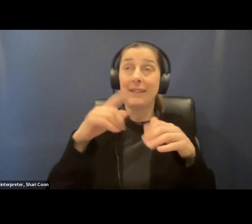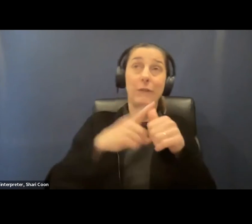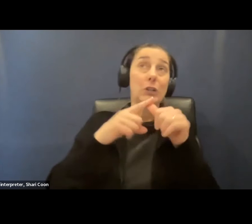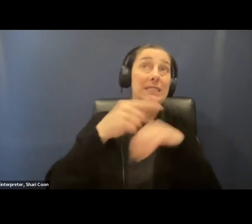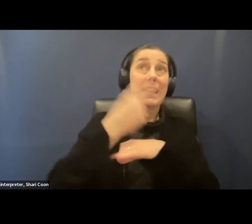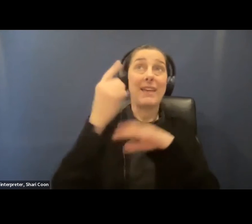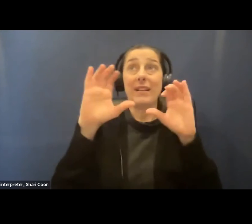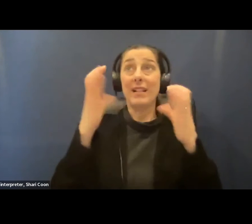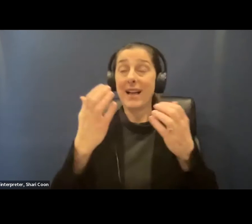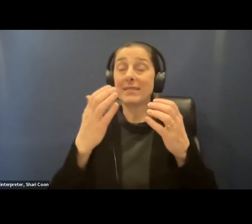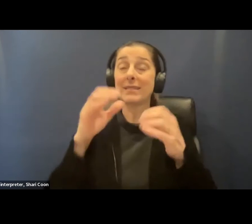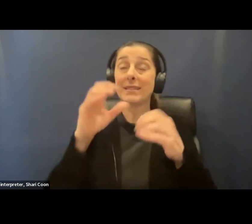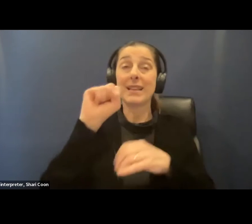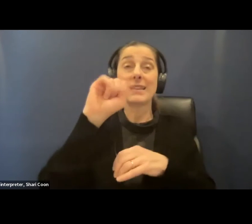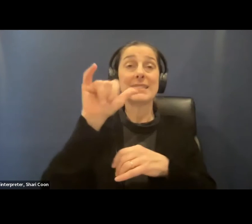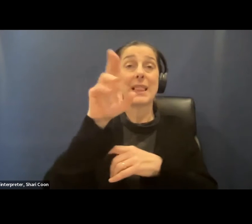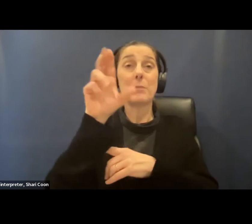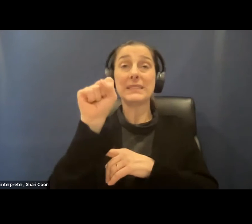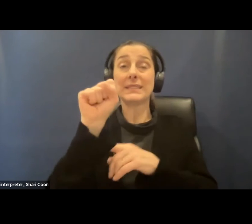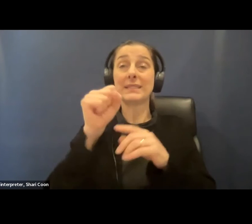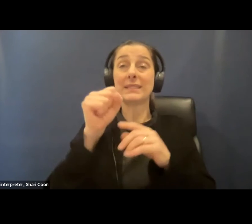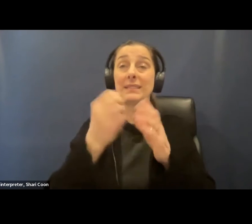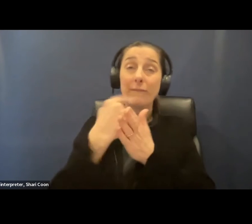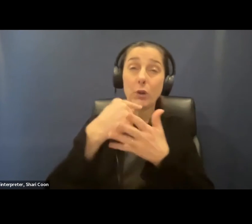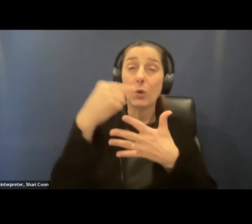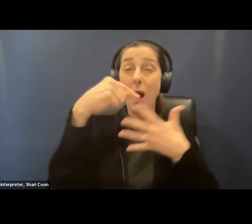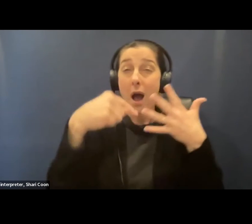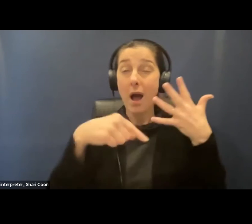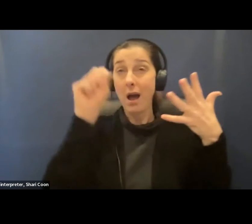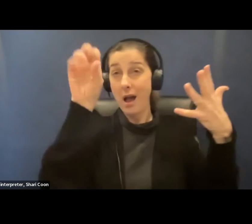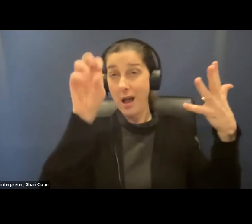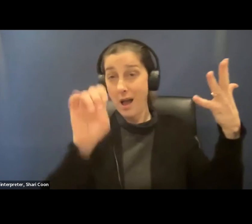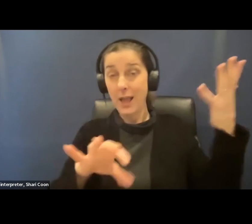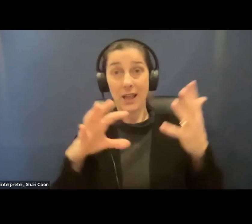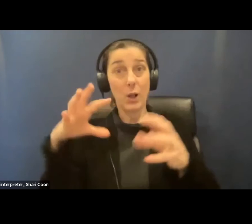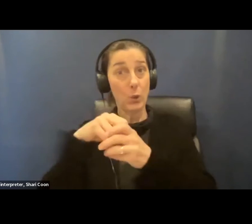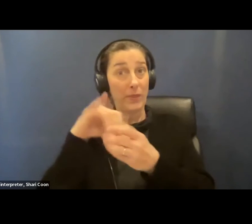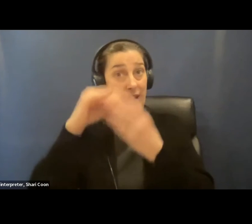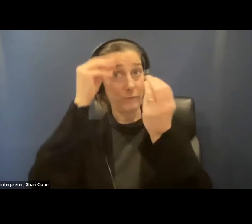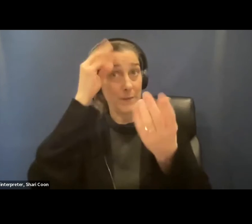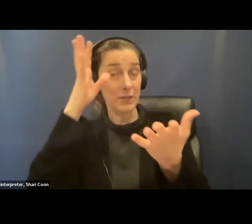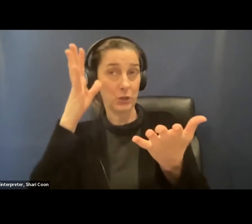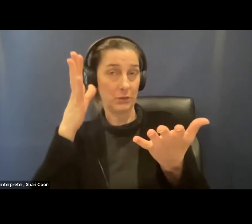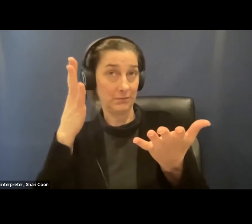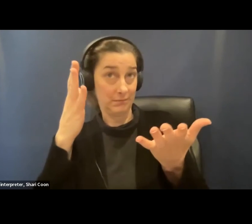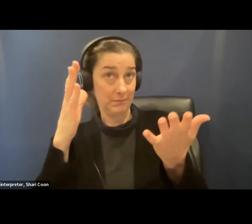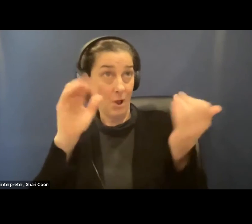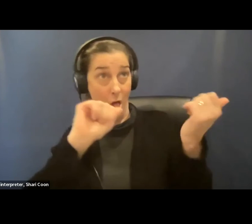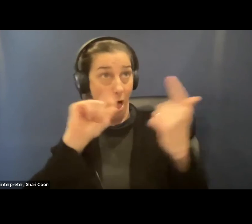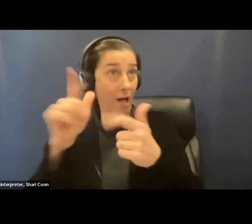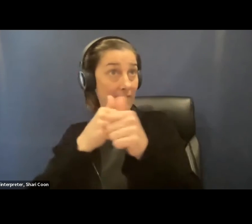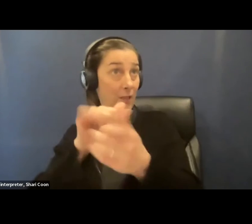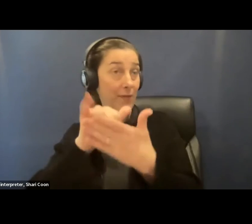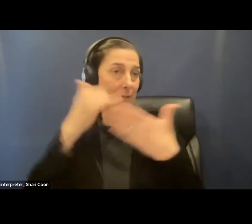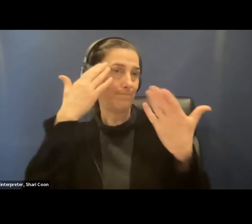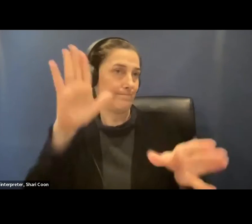but I think definitely bringing that up at the beginning of the term, and reminding, if you're